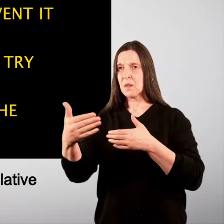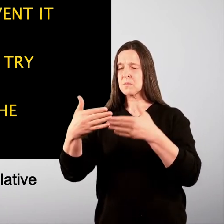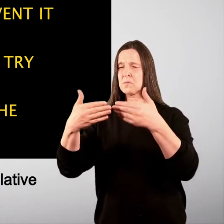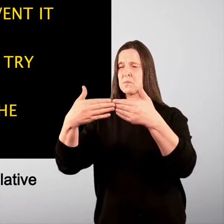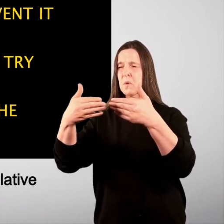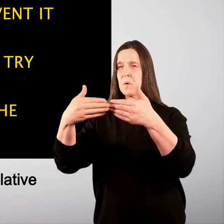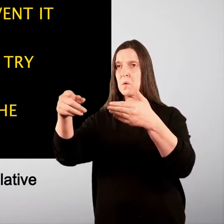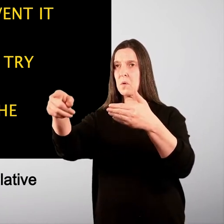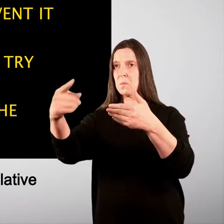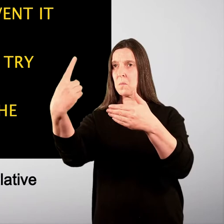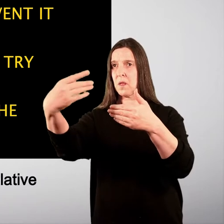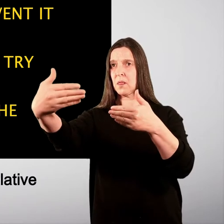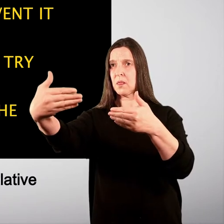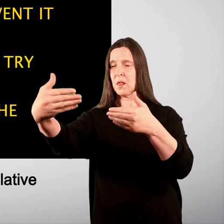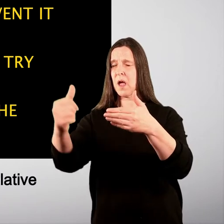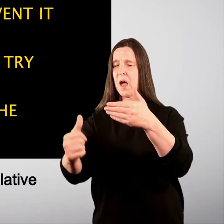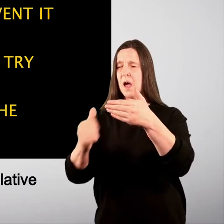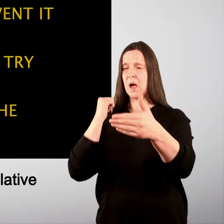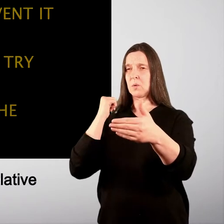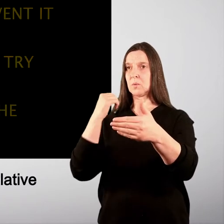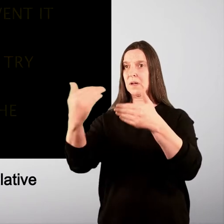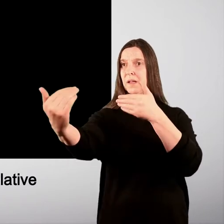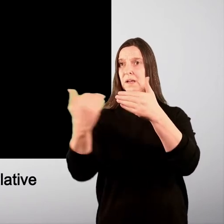relative strength of the parties involved.